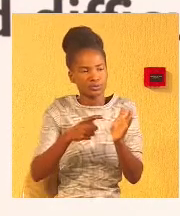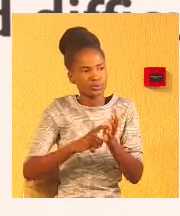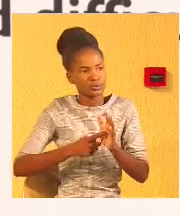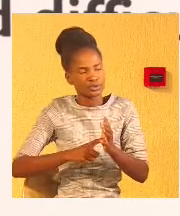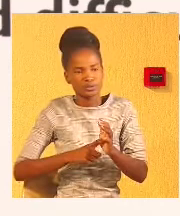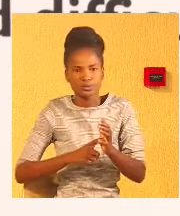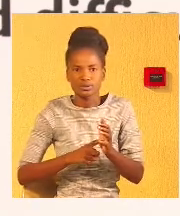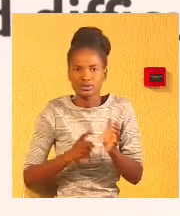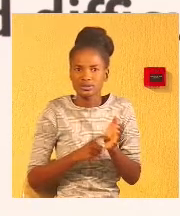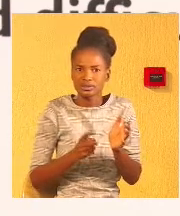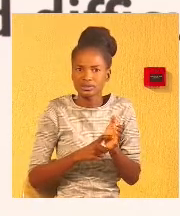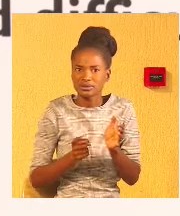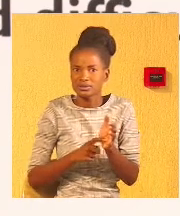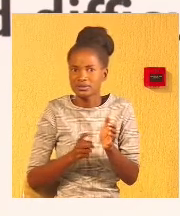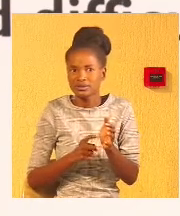Gazette number